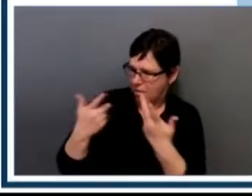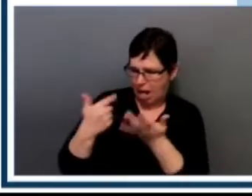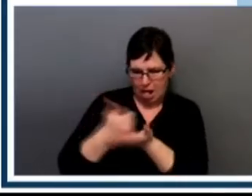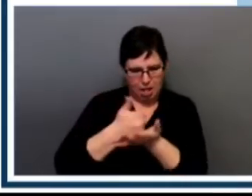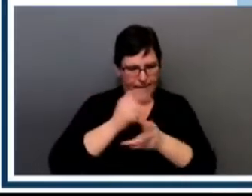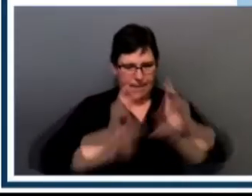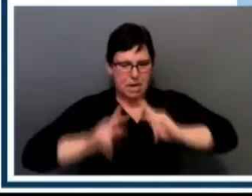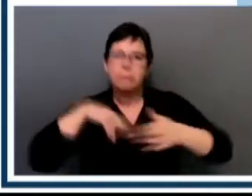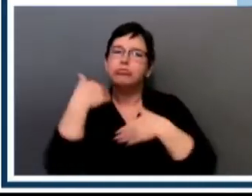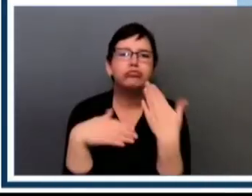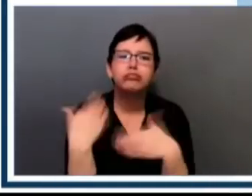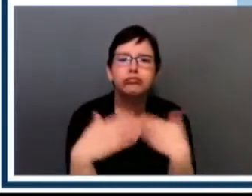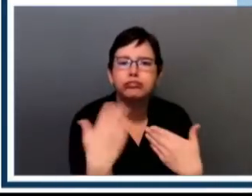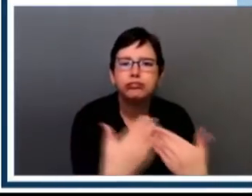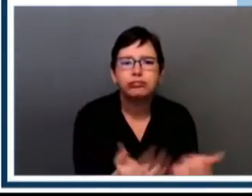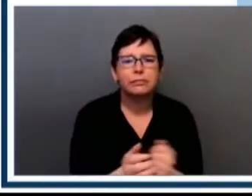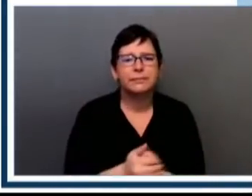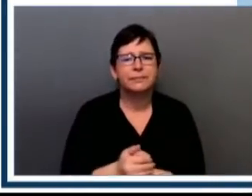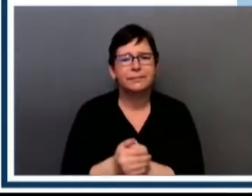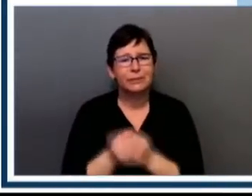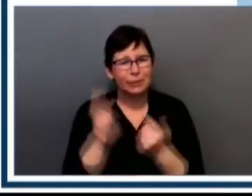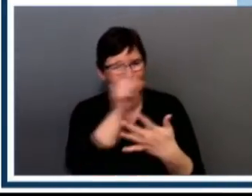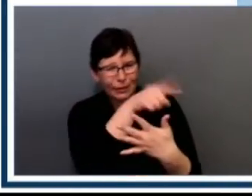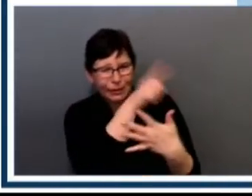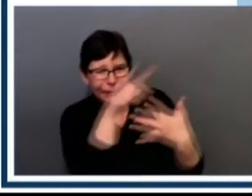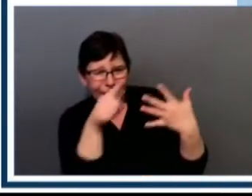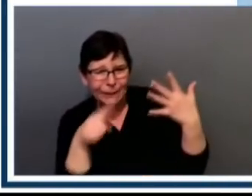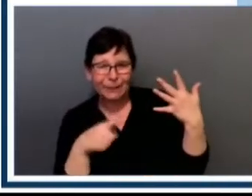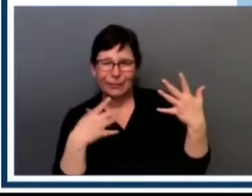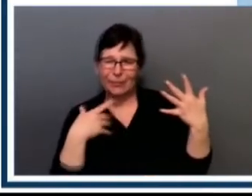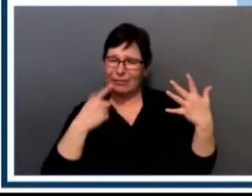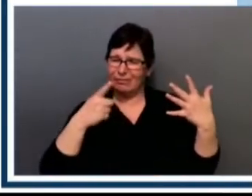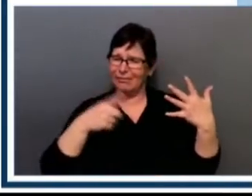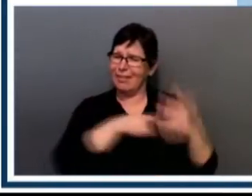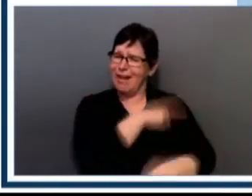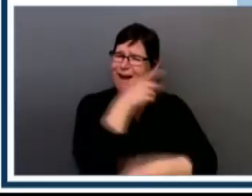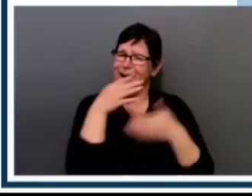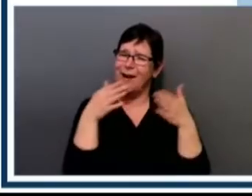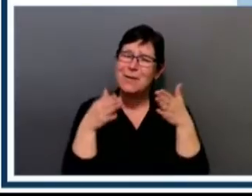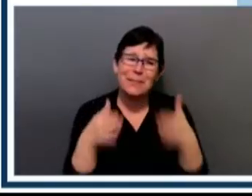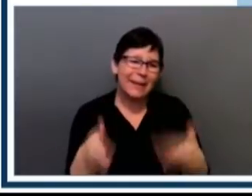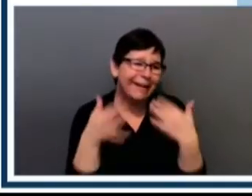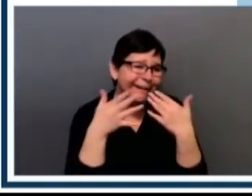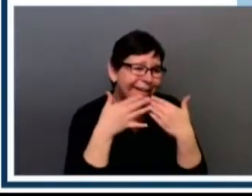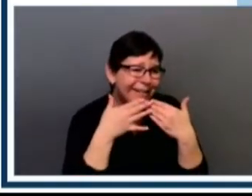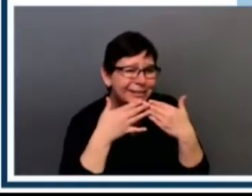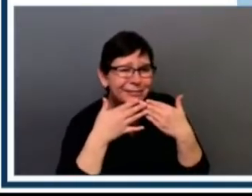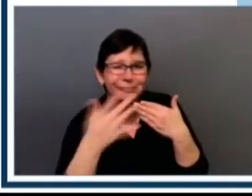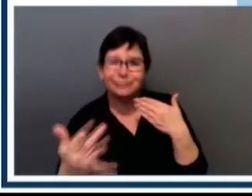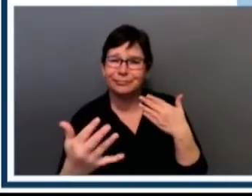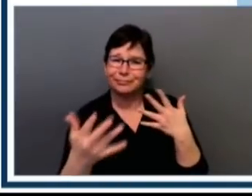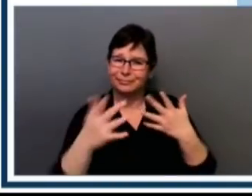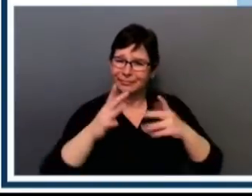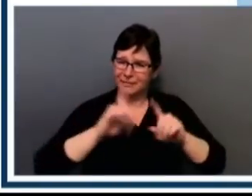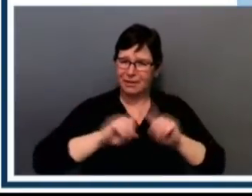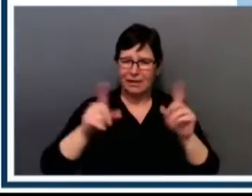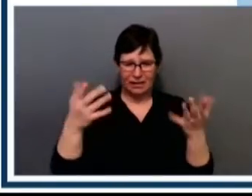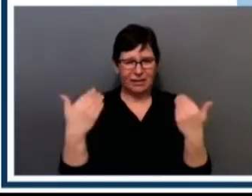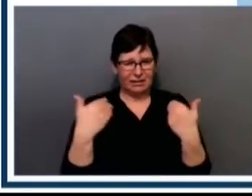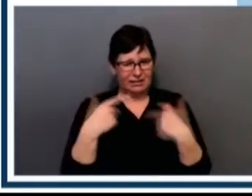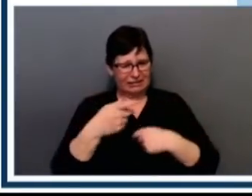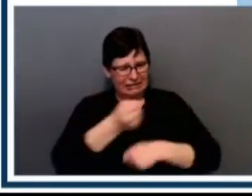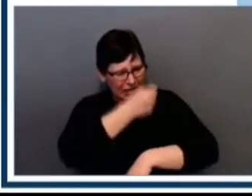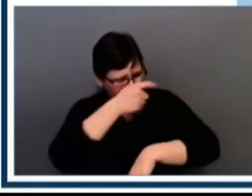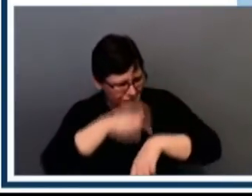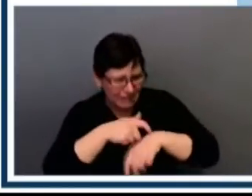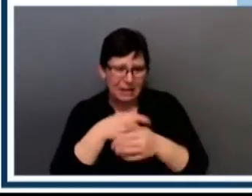The situation is going to take time and money to address, but we're committed to addressing it. And you'll see that in retention and recruitment. You'll see that